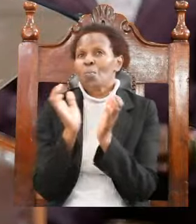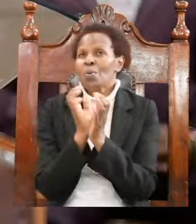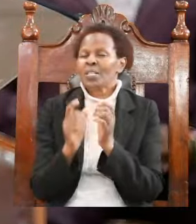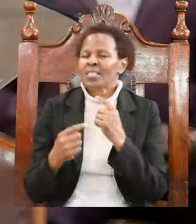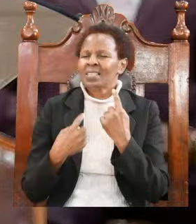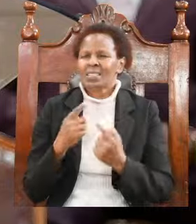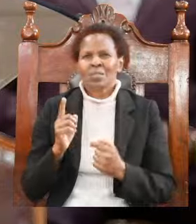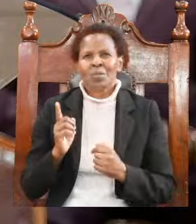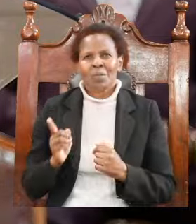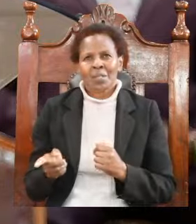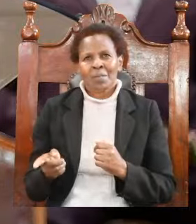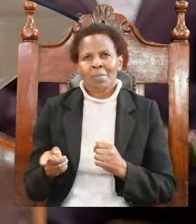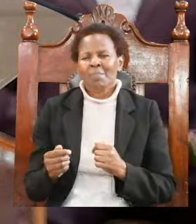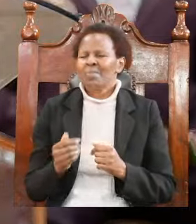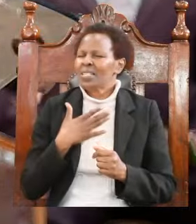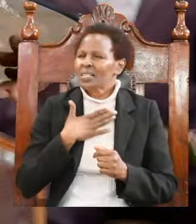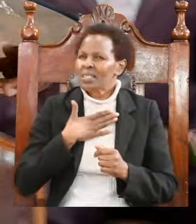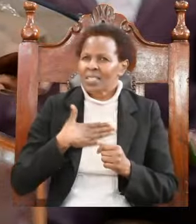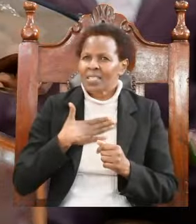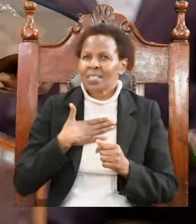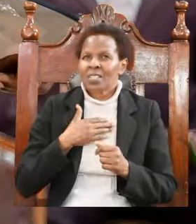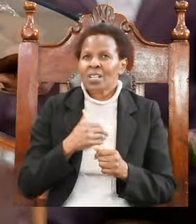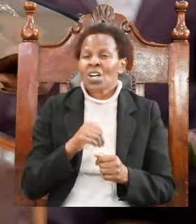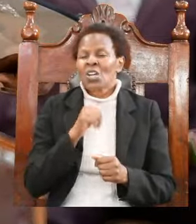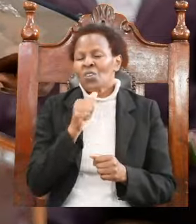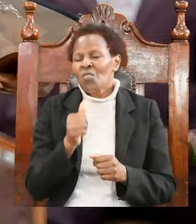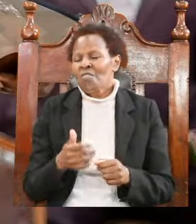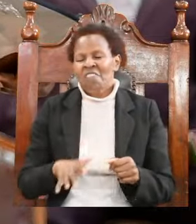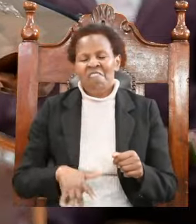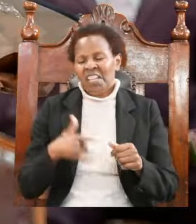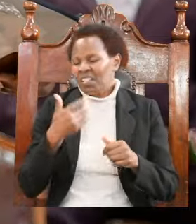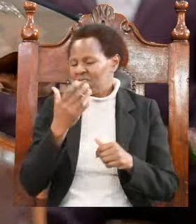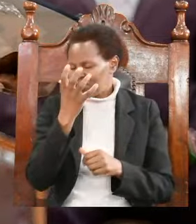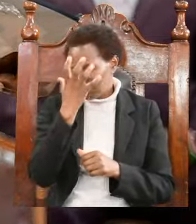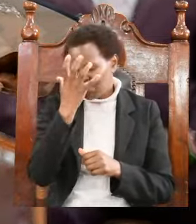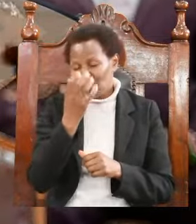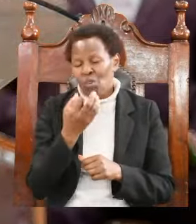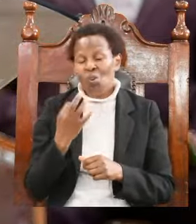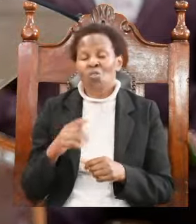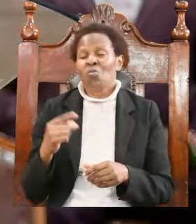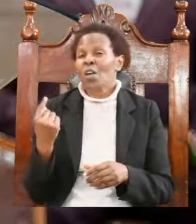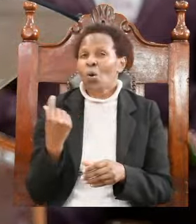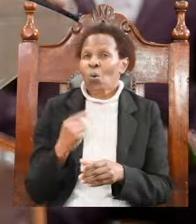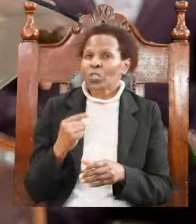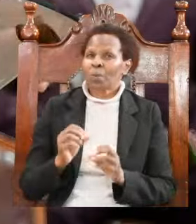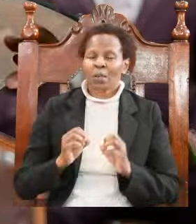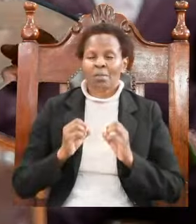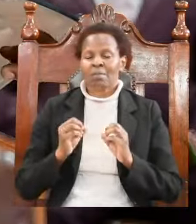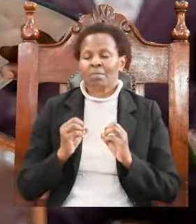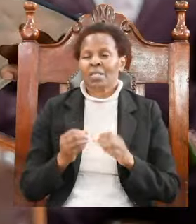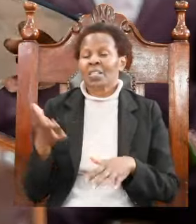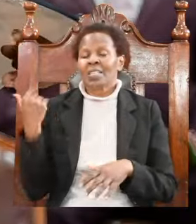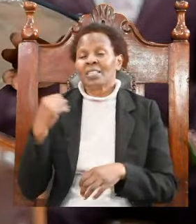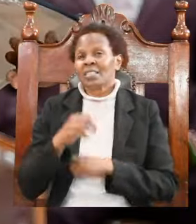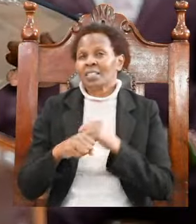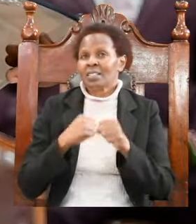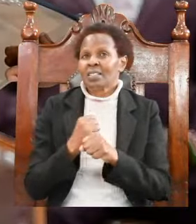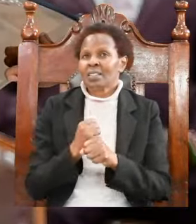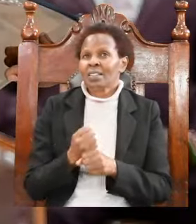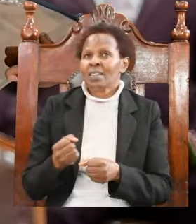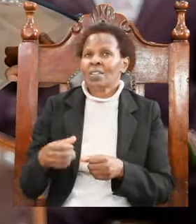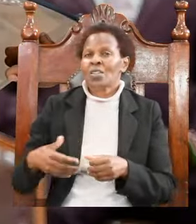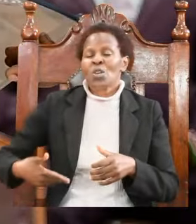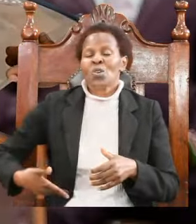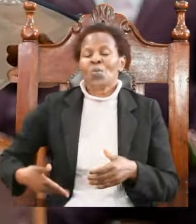Timothy, Timothy, please do not be ashamed of this gospel. And last year we were here, our theme